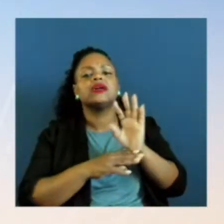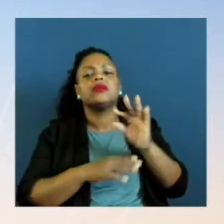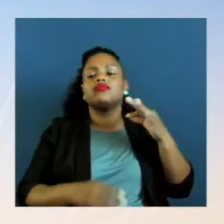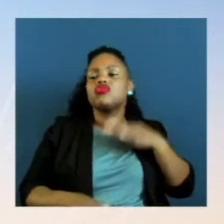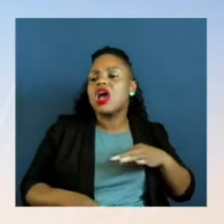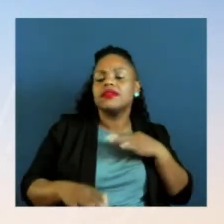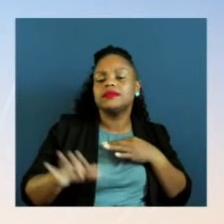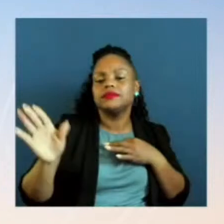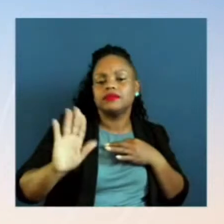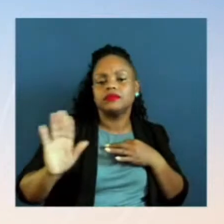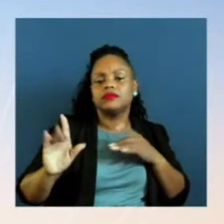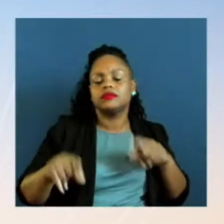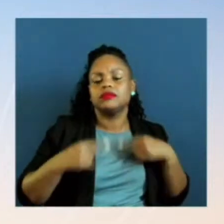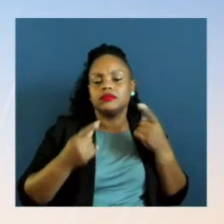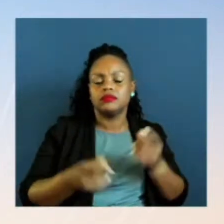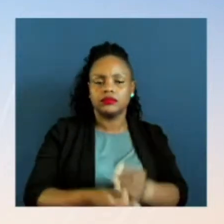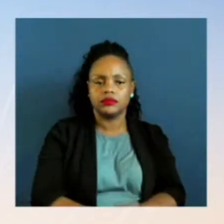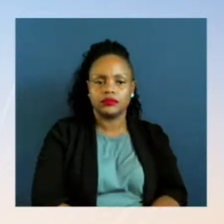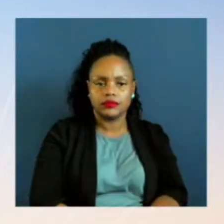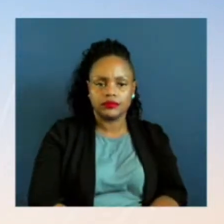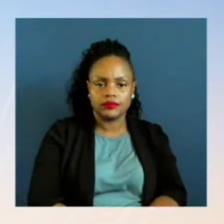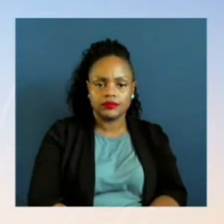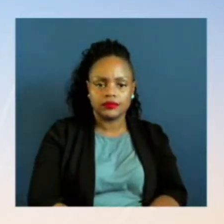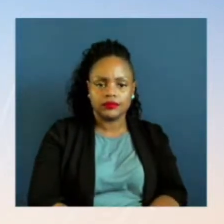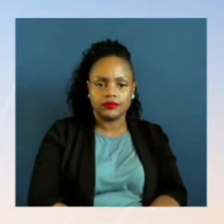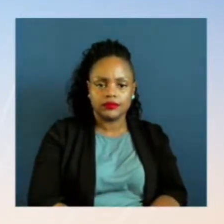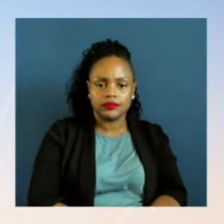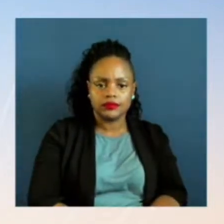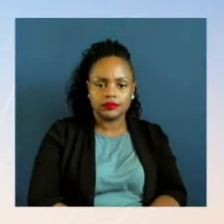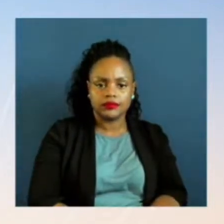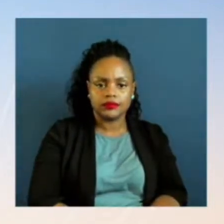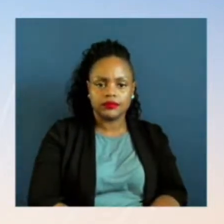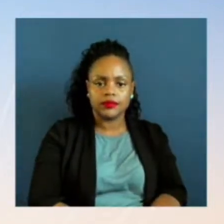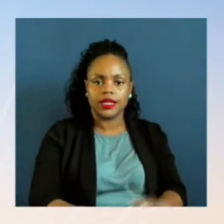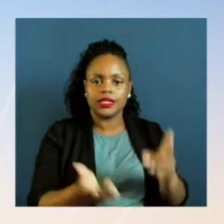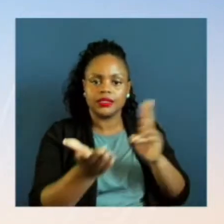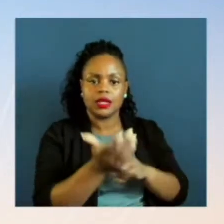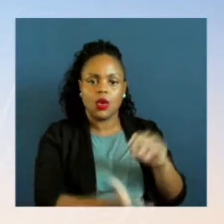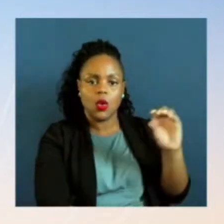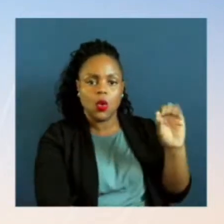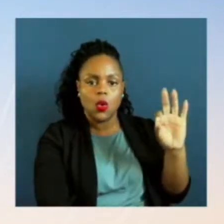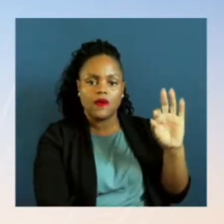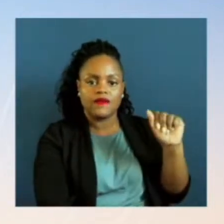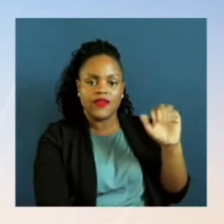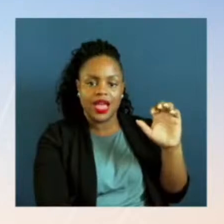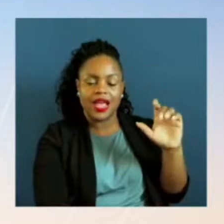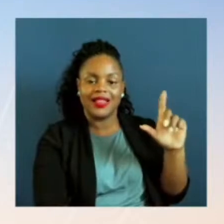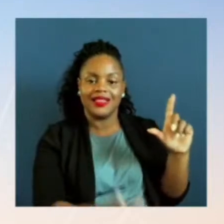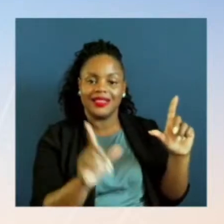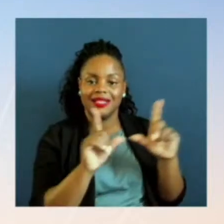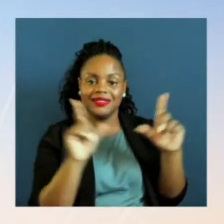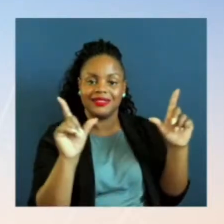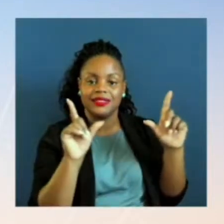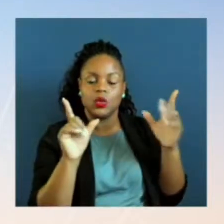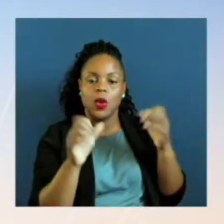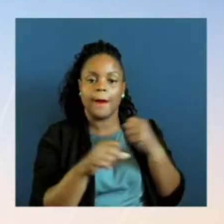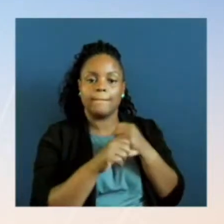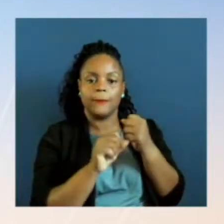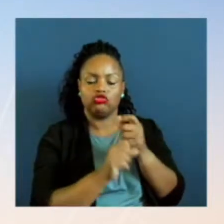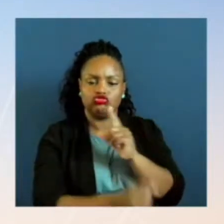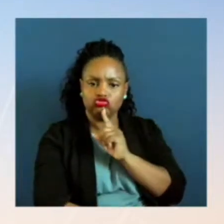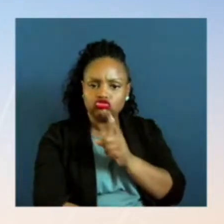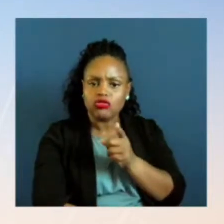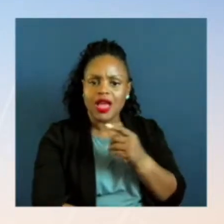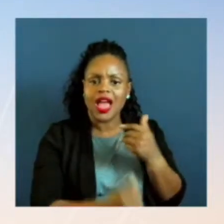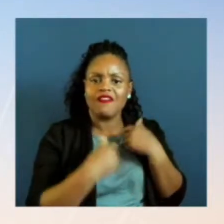would say he signed this OFAC license because he wants humanitarian groups that we know we can rely on to be able to have access to